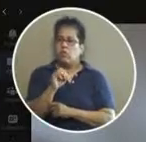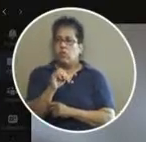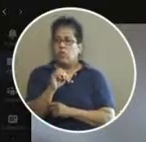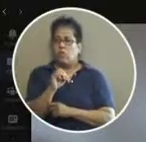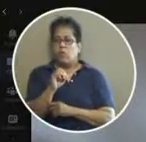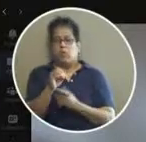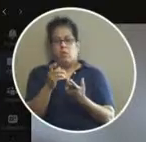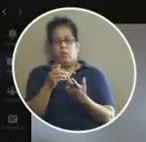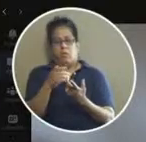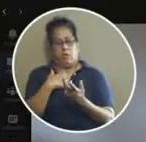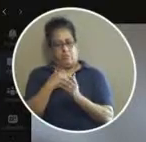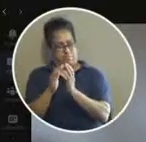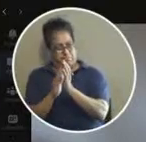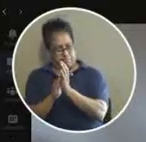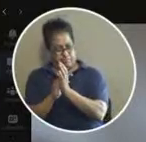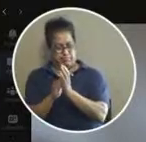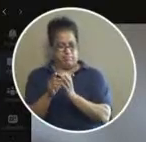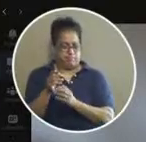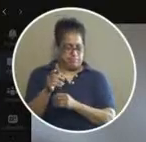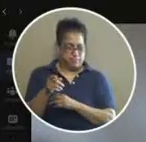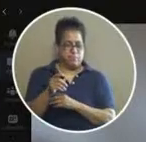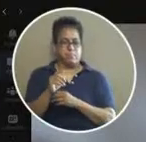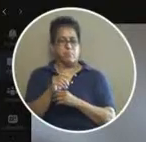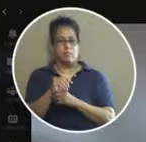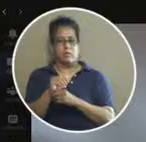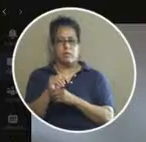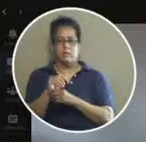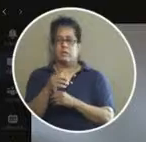My hats off to them. It was a very